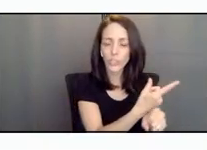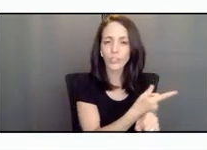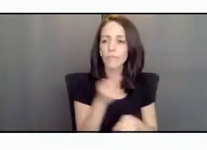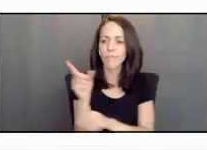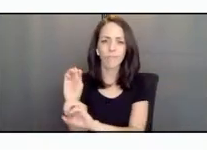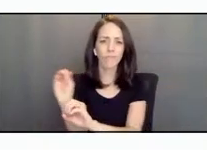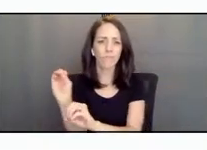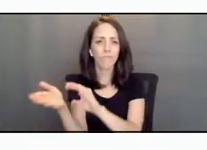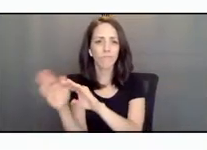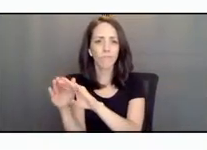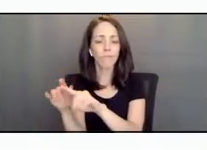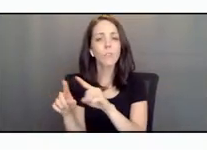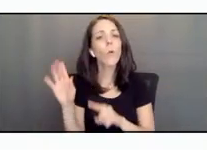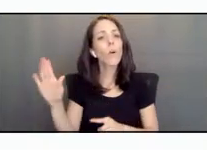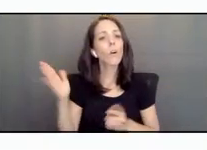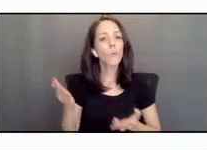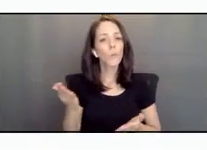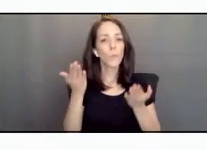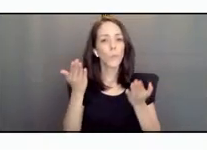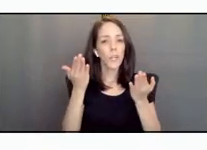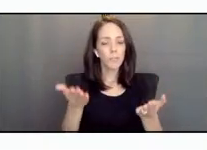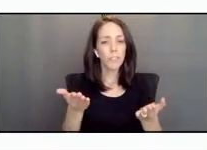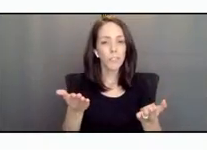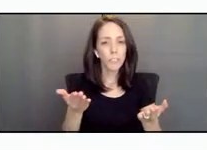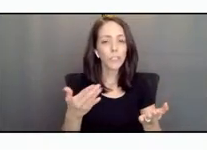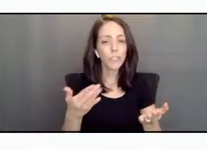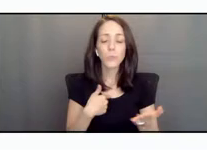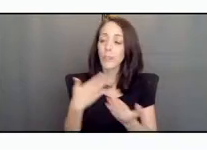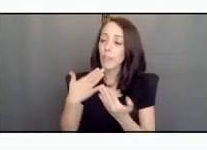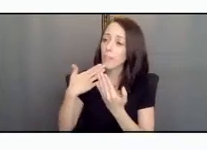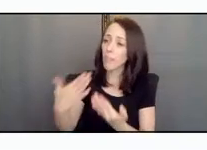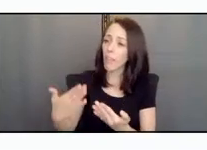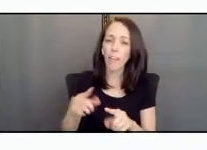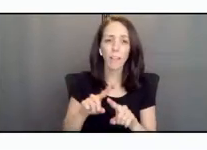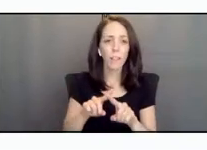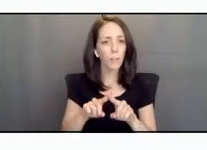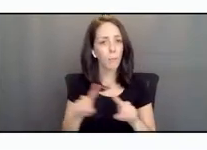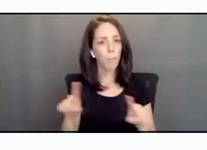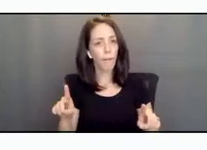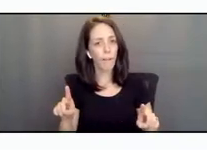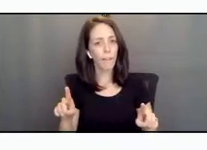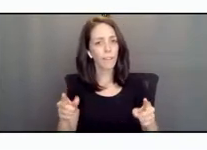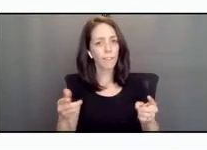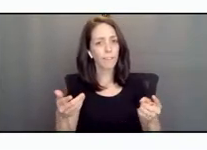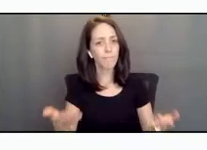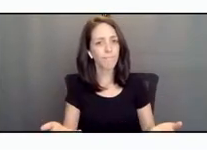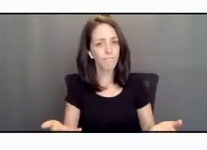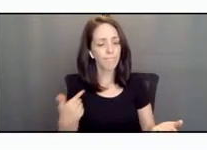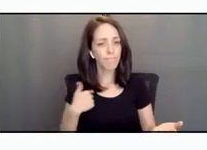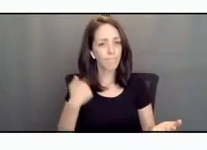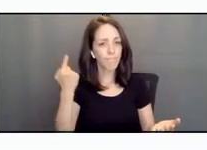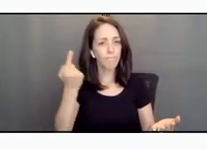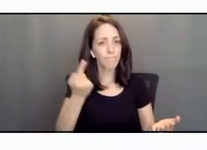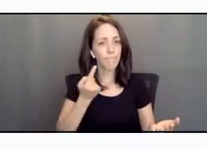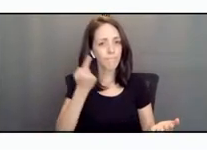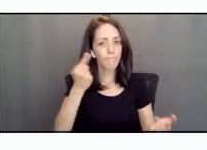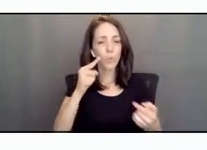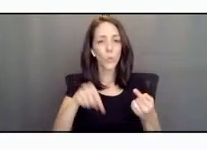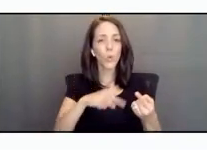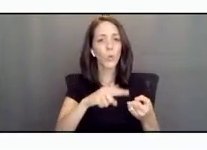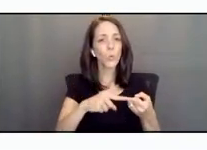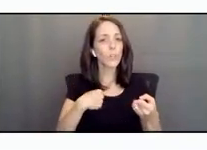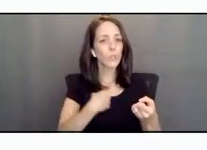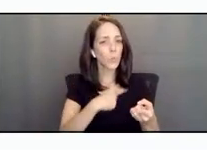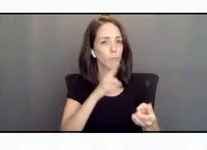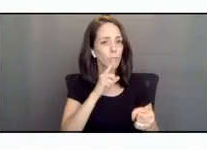they make these recommendations and we thank them for them, but I'm wondering at what point do we deliberate about them and